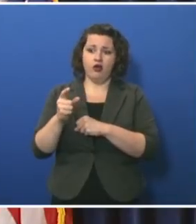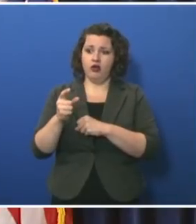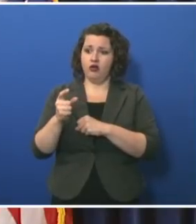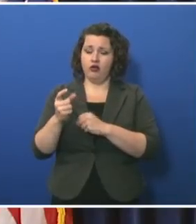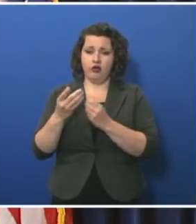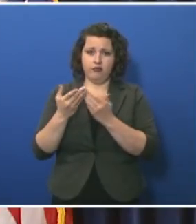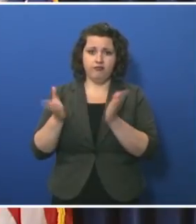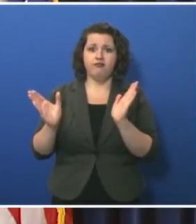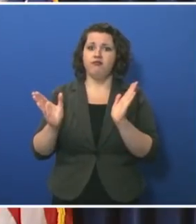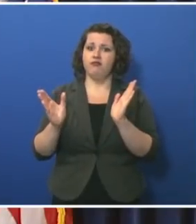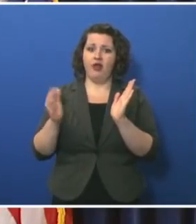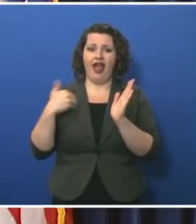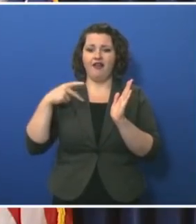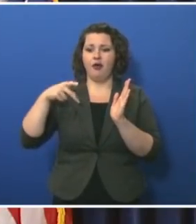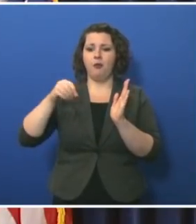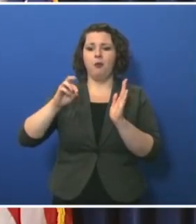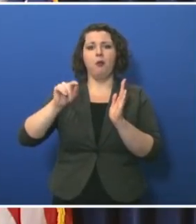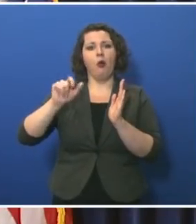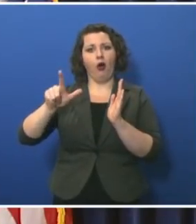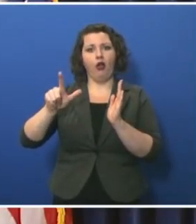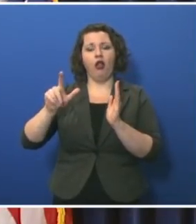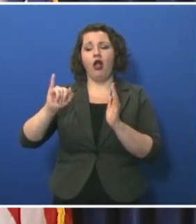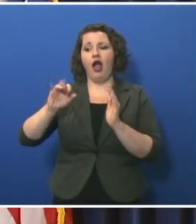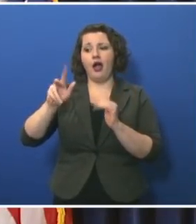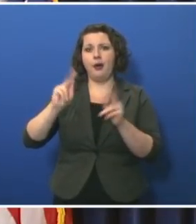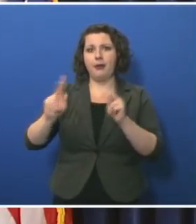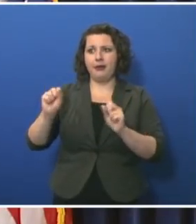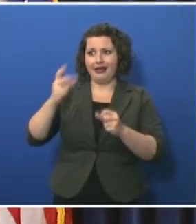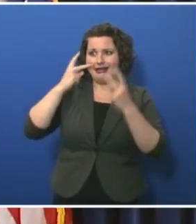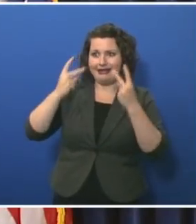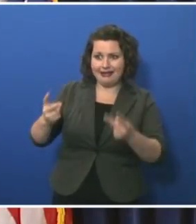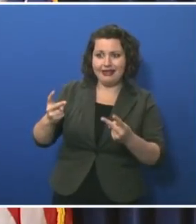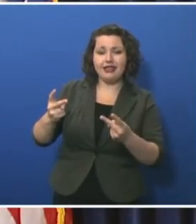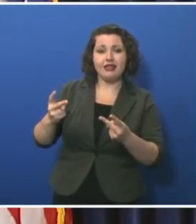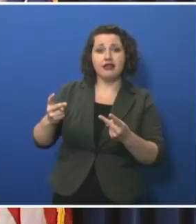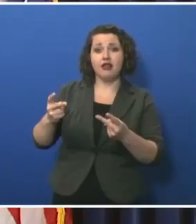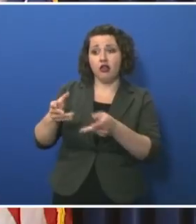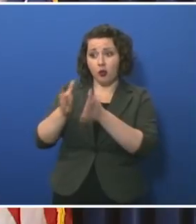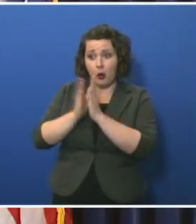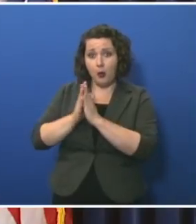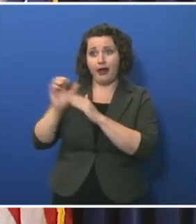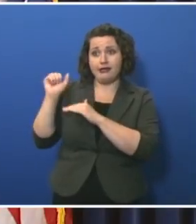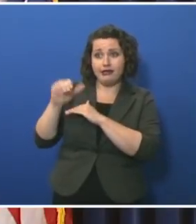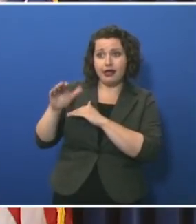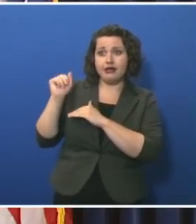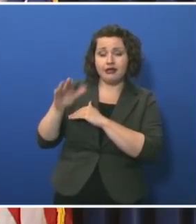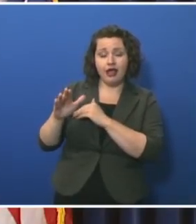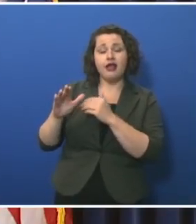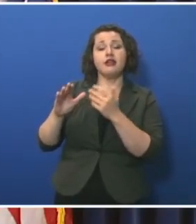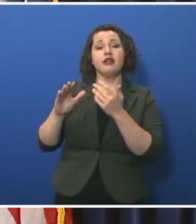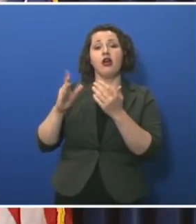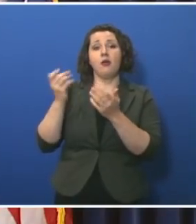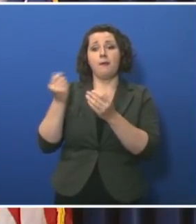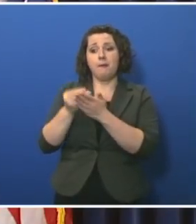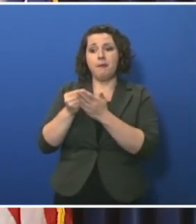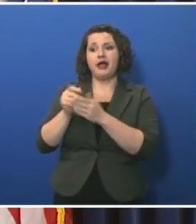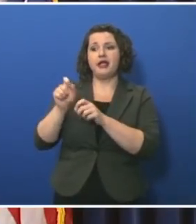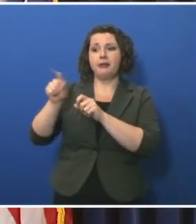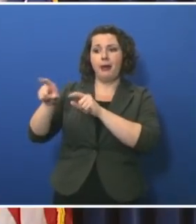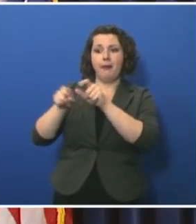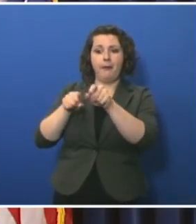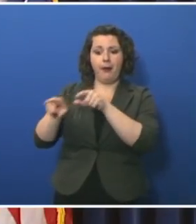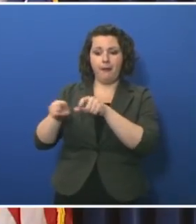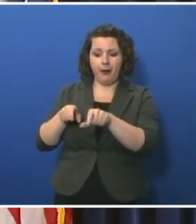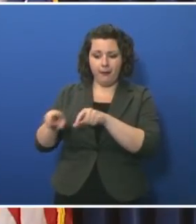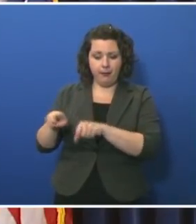that we had a portal so that Iowans can see all of the requests that are coming in and how all of the dollars are being expended